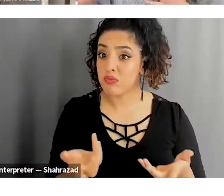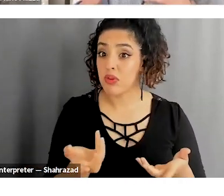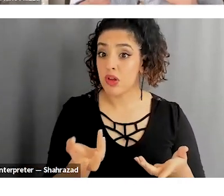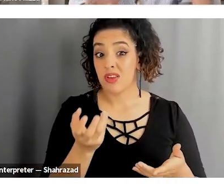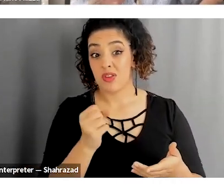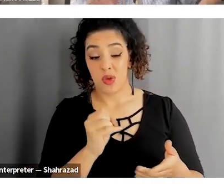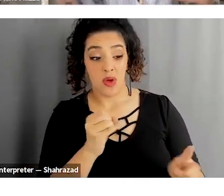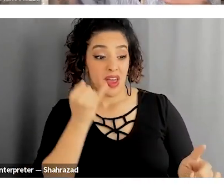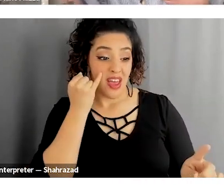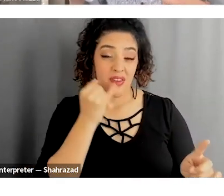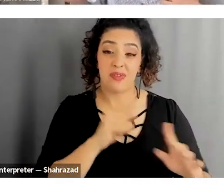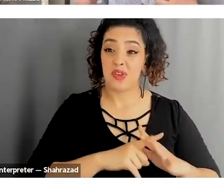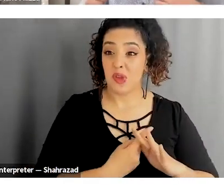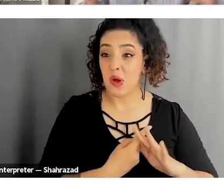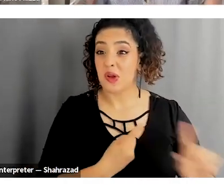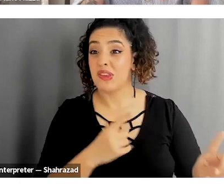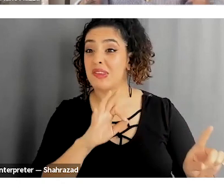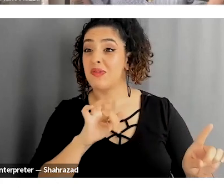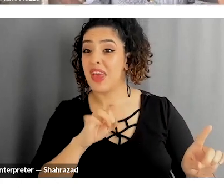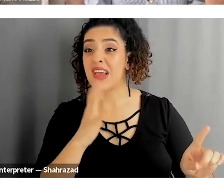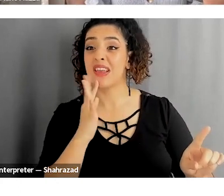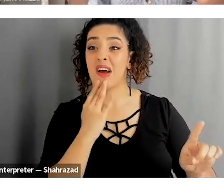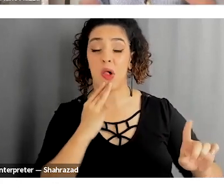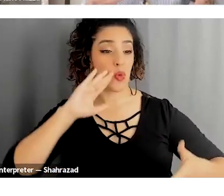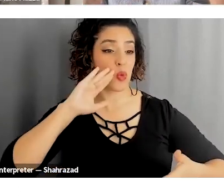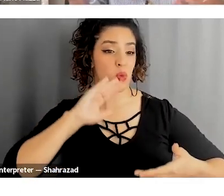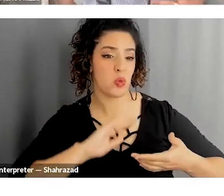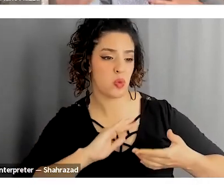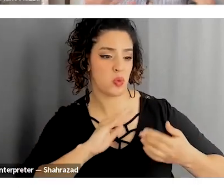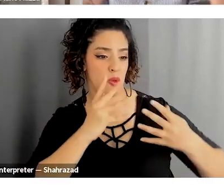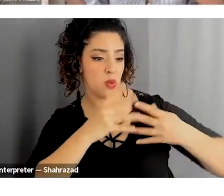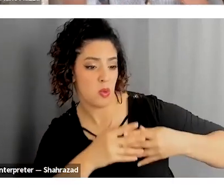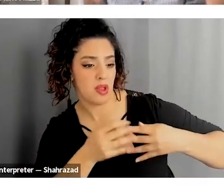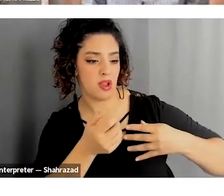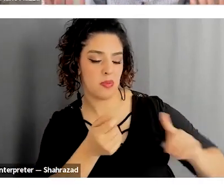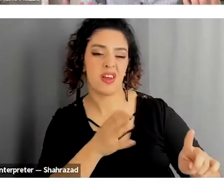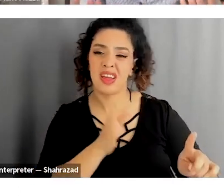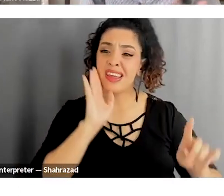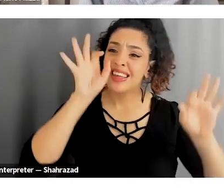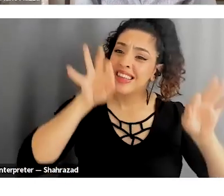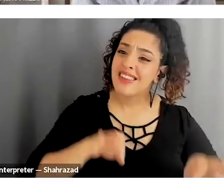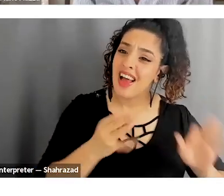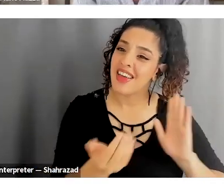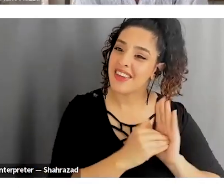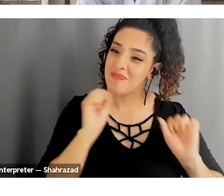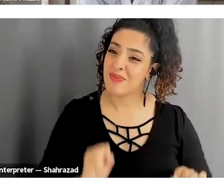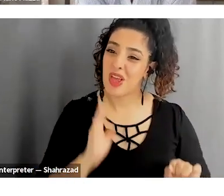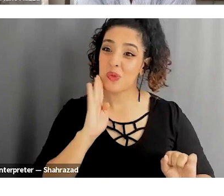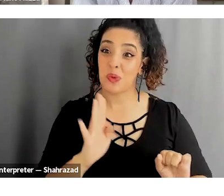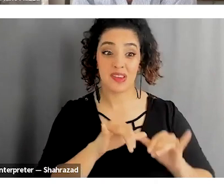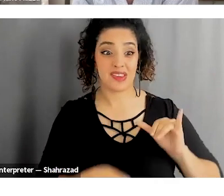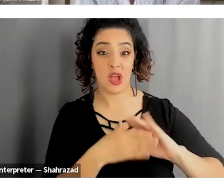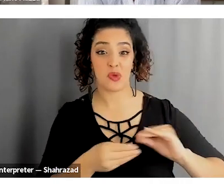starts to fade, like we do, we get old, whatever, you can always re-dye it. So it becomes a story that kind of lives along with you.